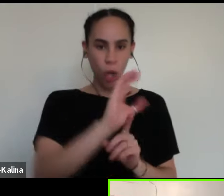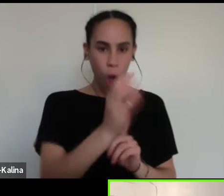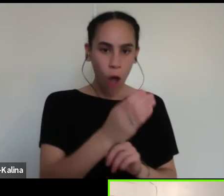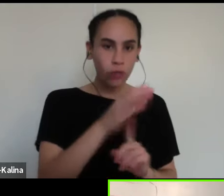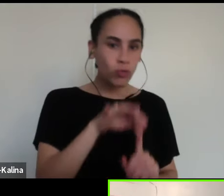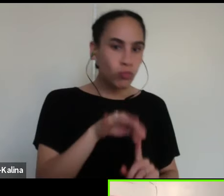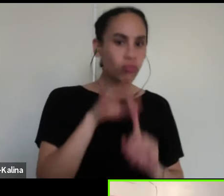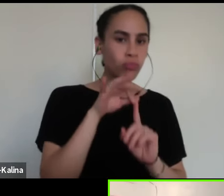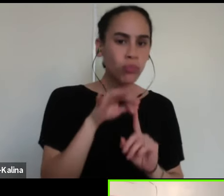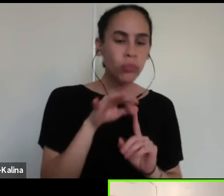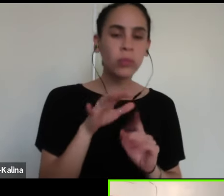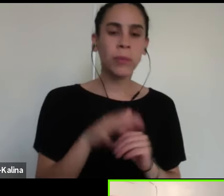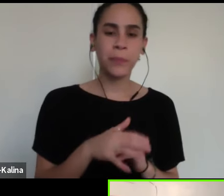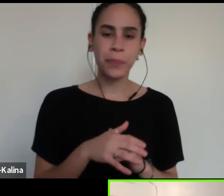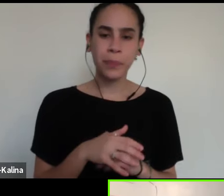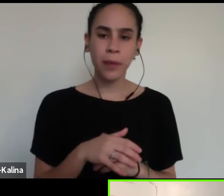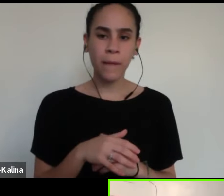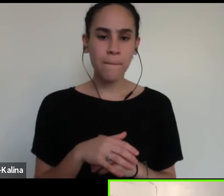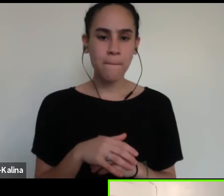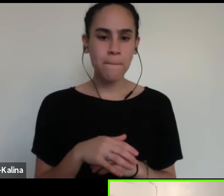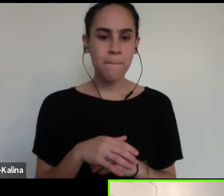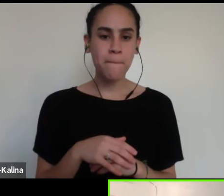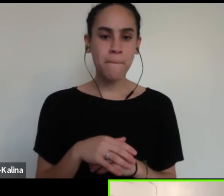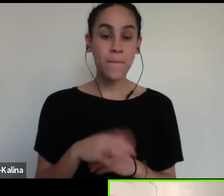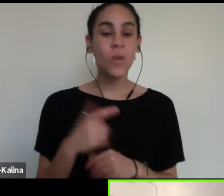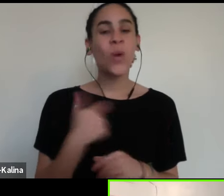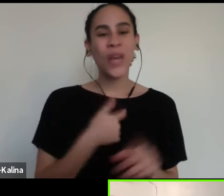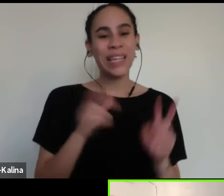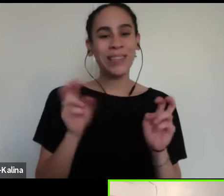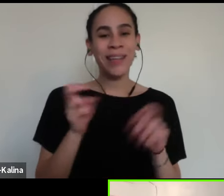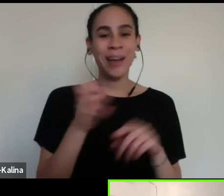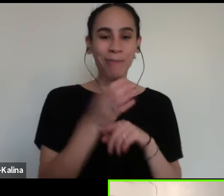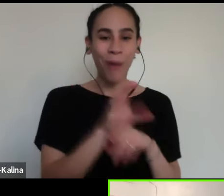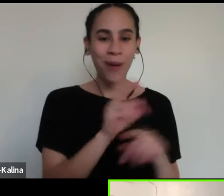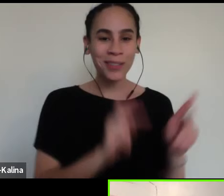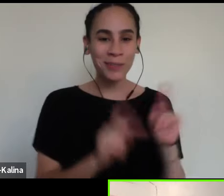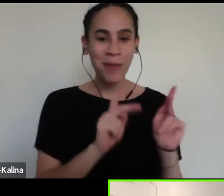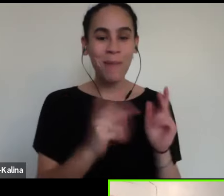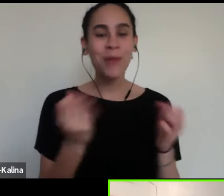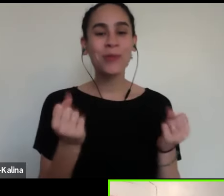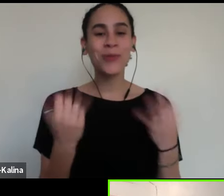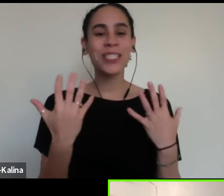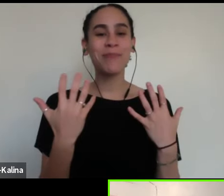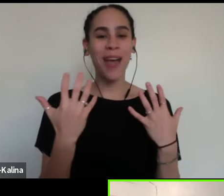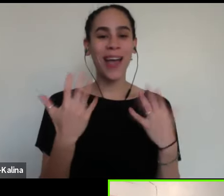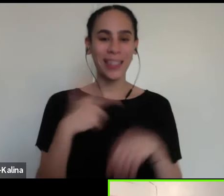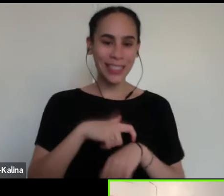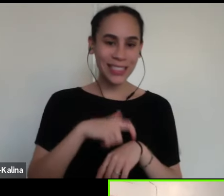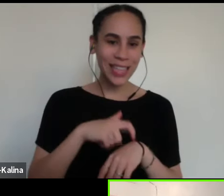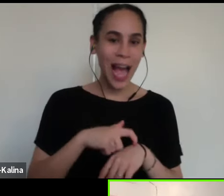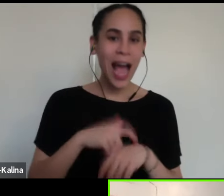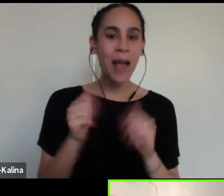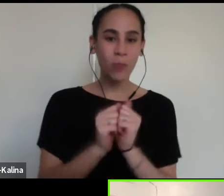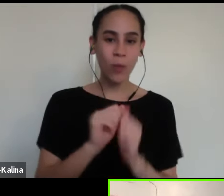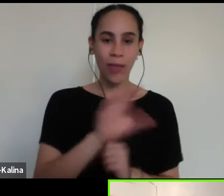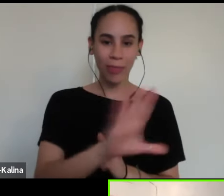And we really do force people to spend a lot of time with the folks that they're going to work with in